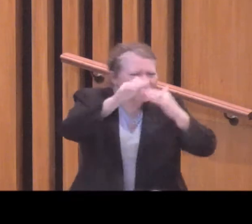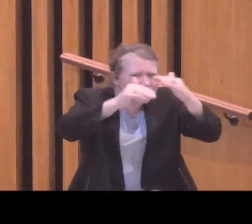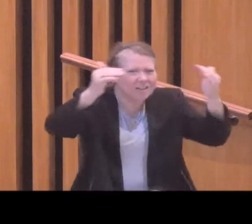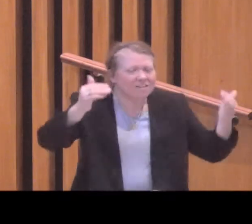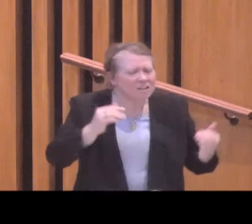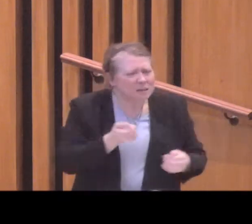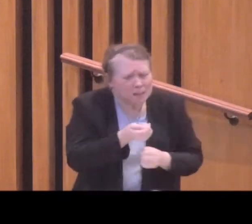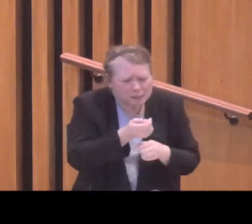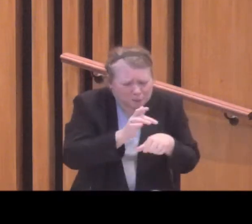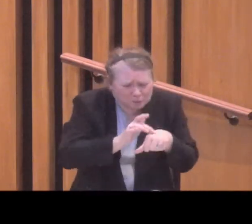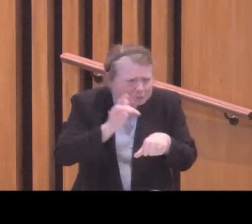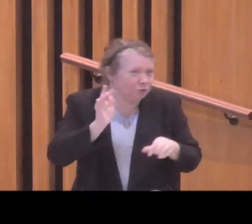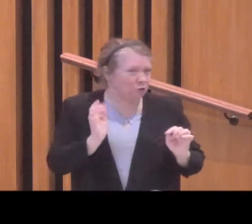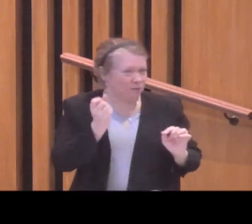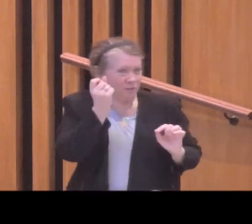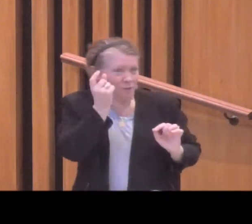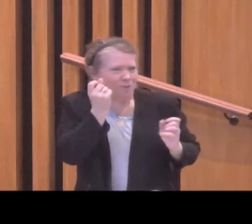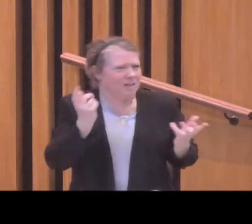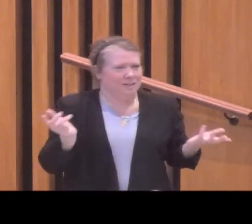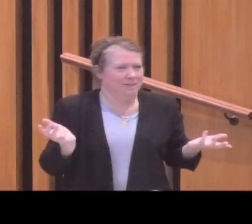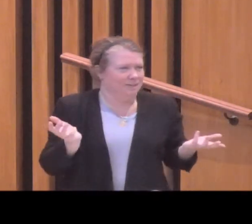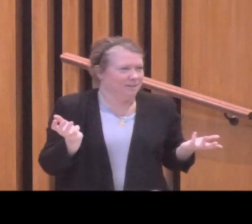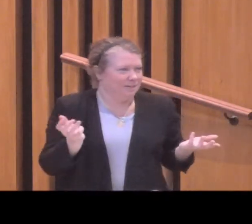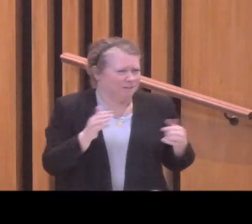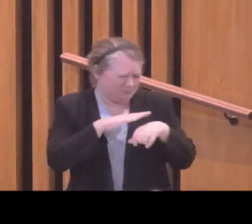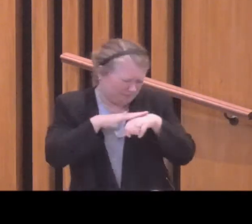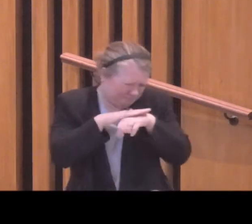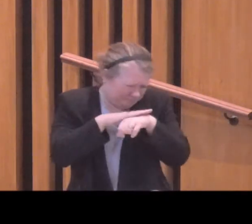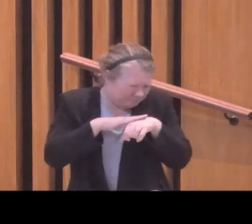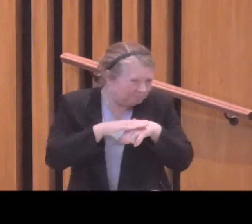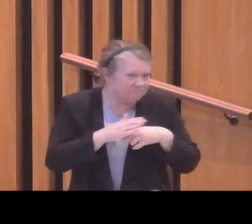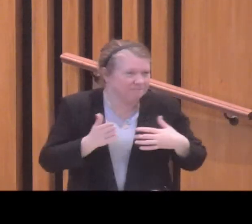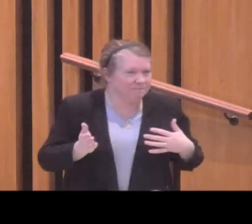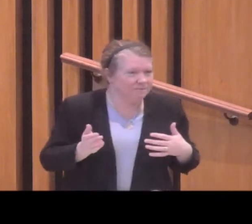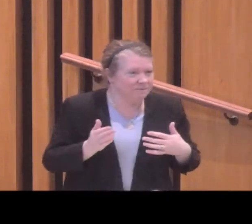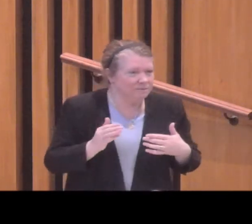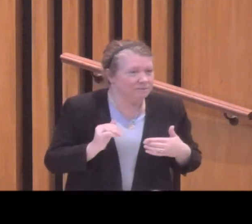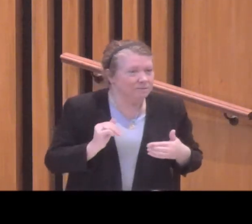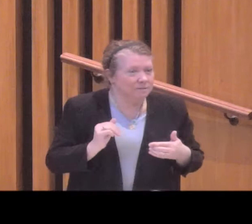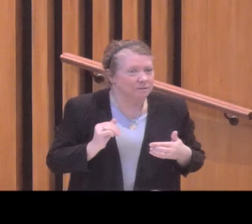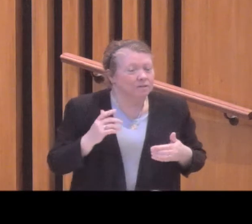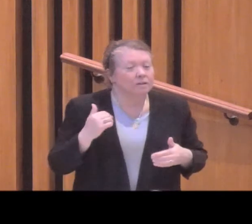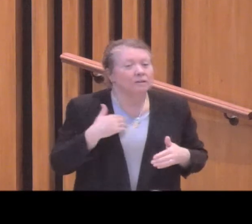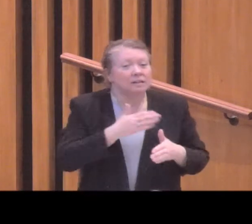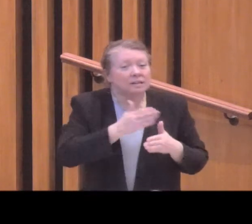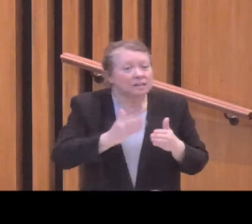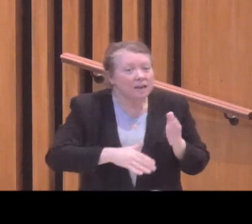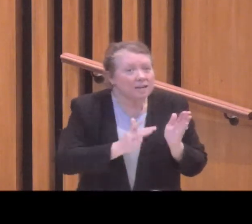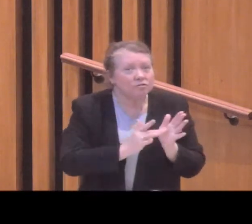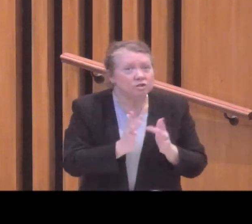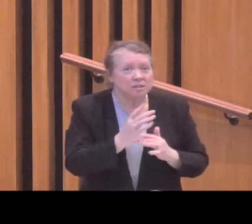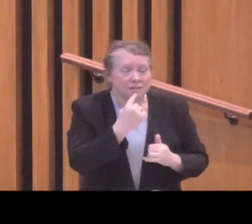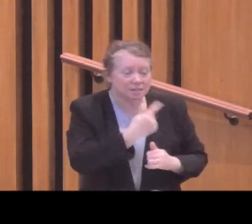the key to understanding this passage when Jesus concludes with